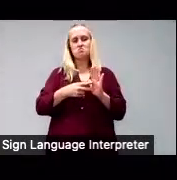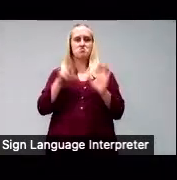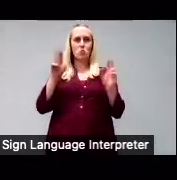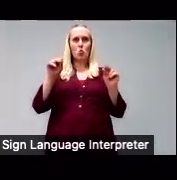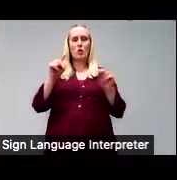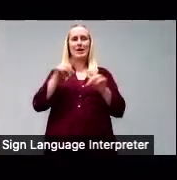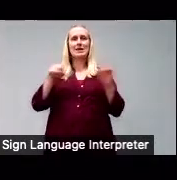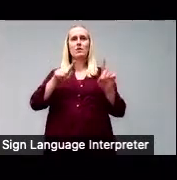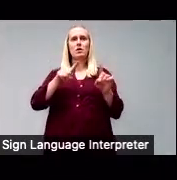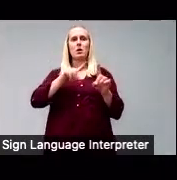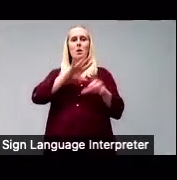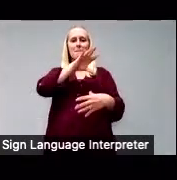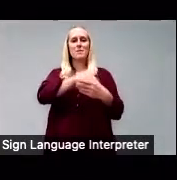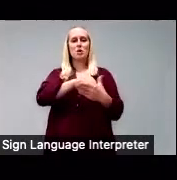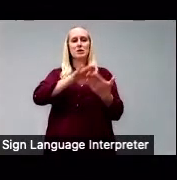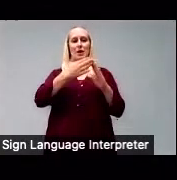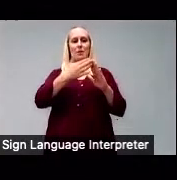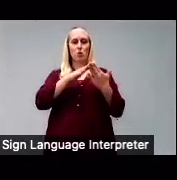where they're located.